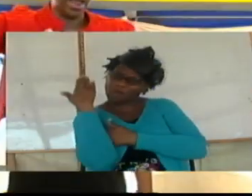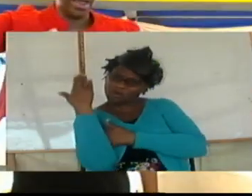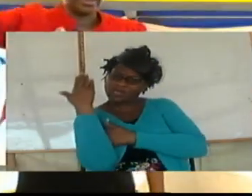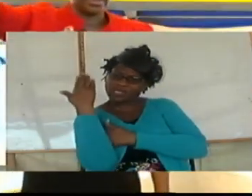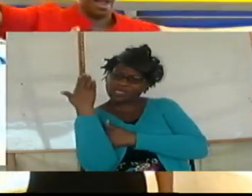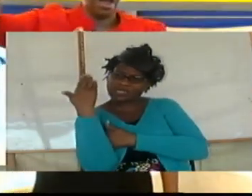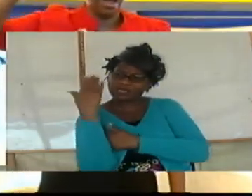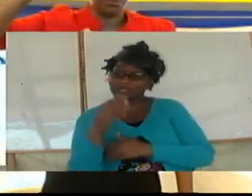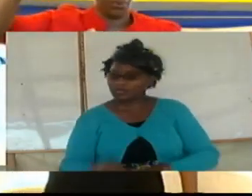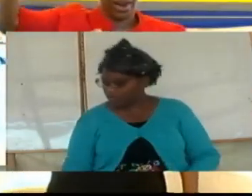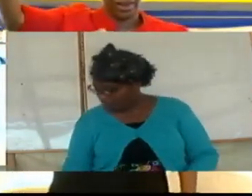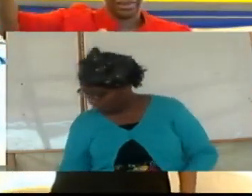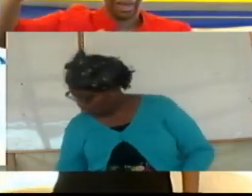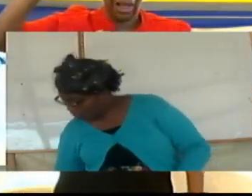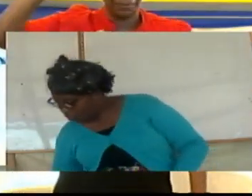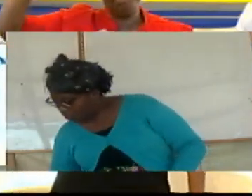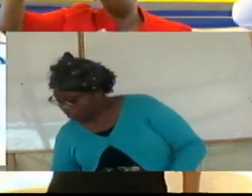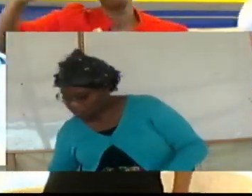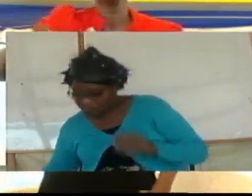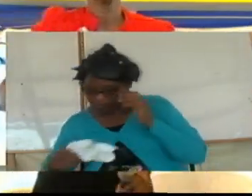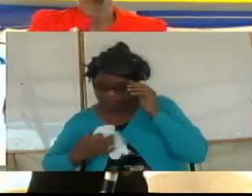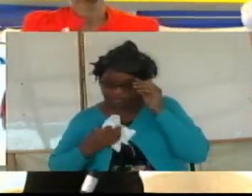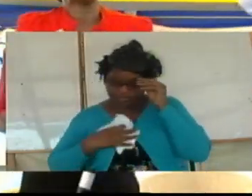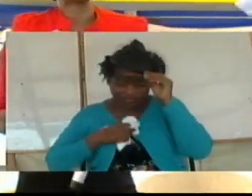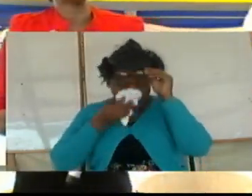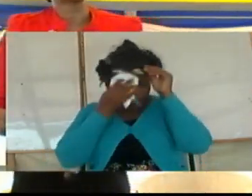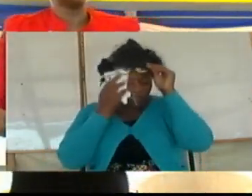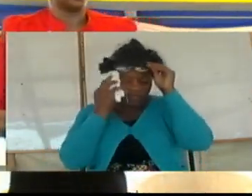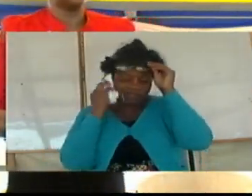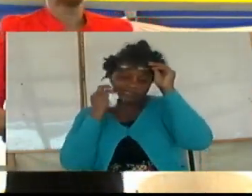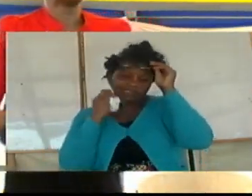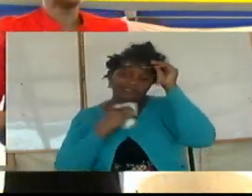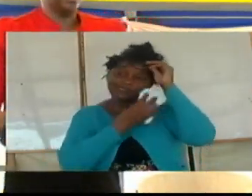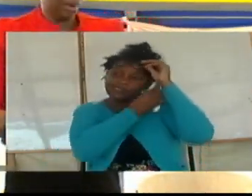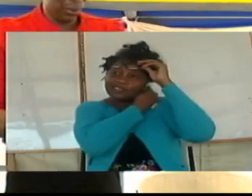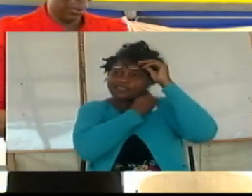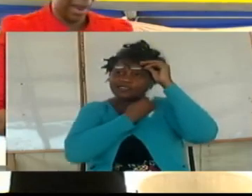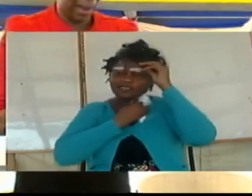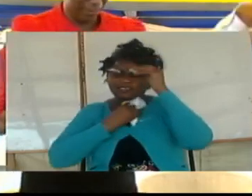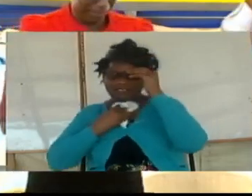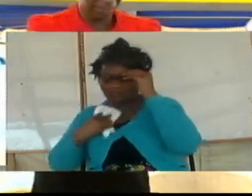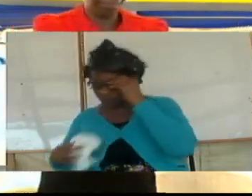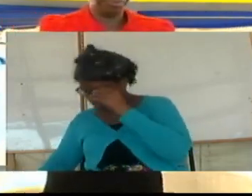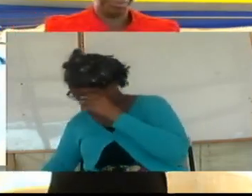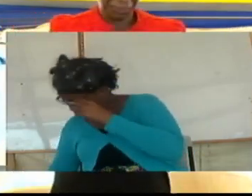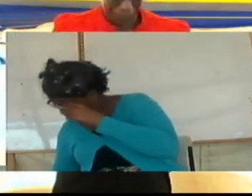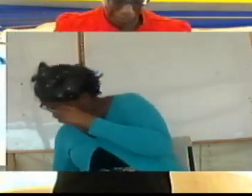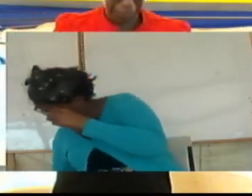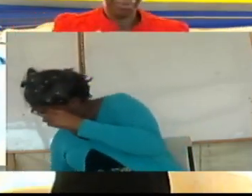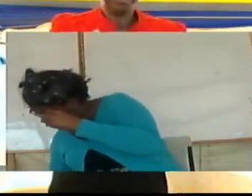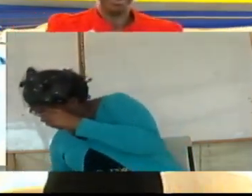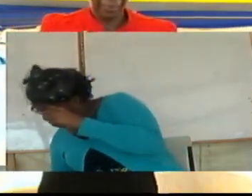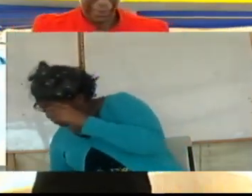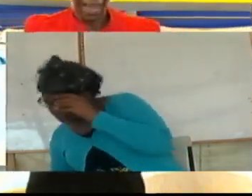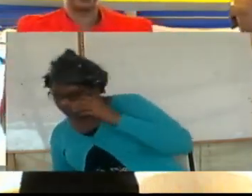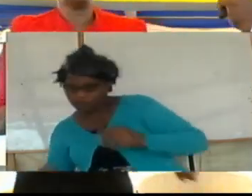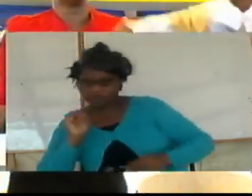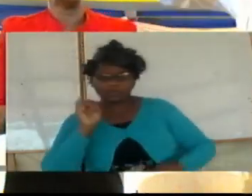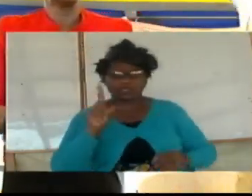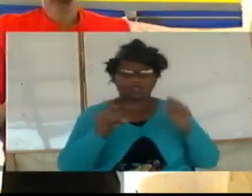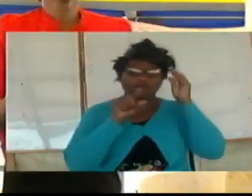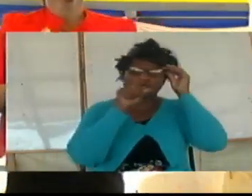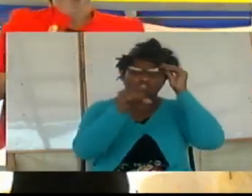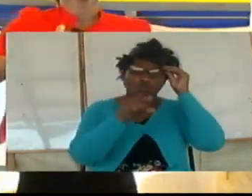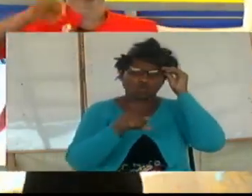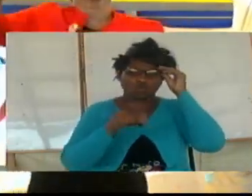Lord one more time. And if you're glad to be in the presence of the King of Kings that took away all of your sins, come on,